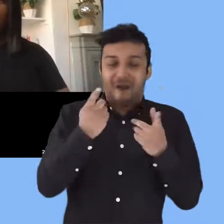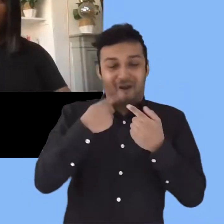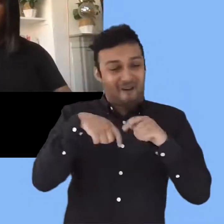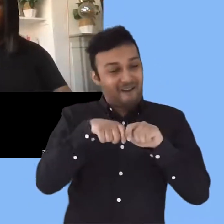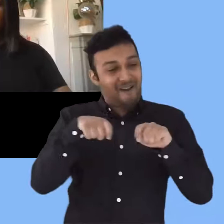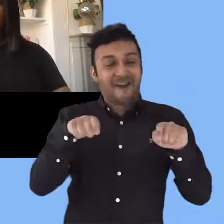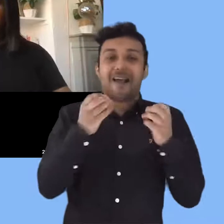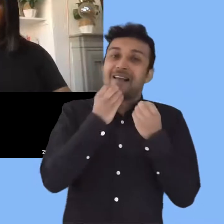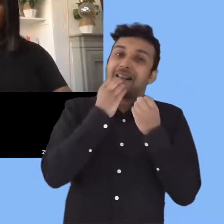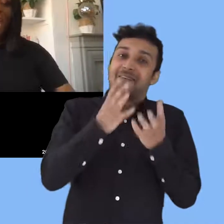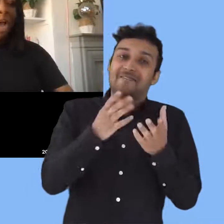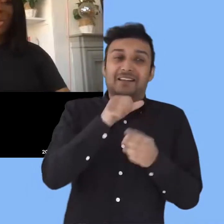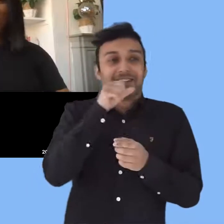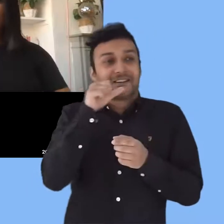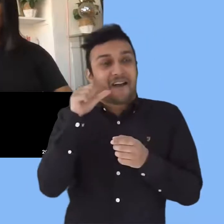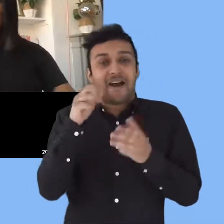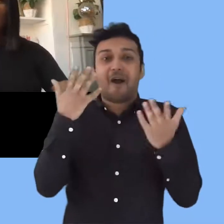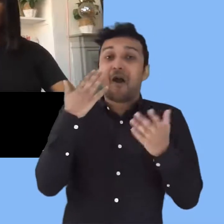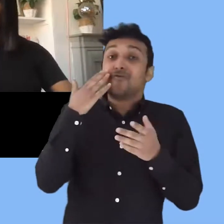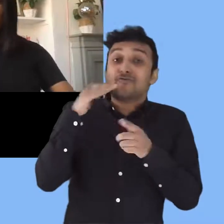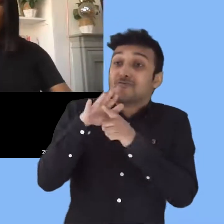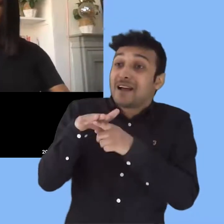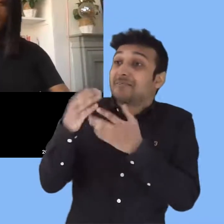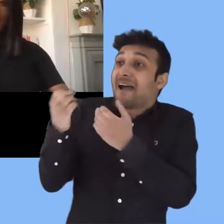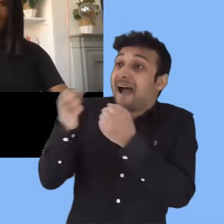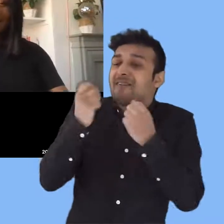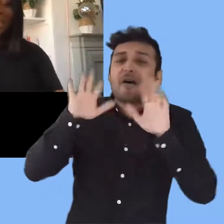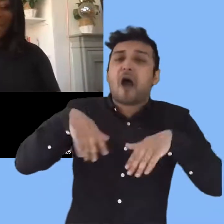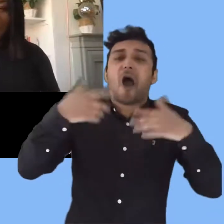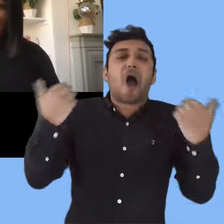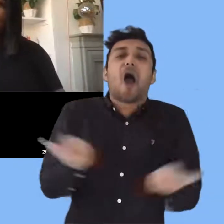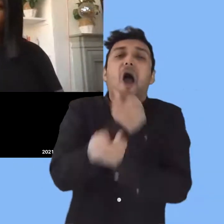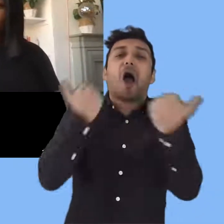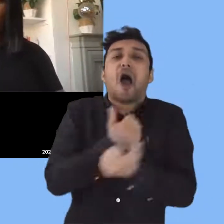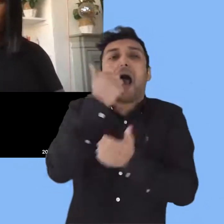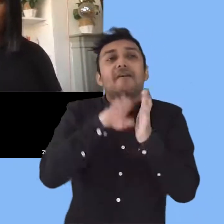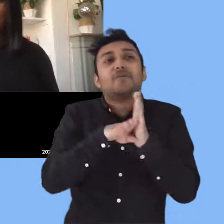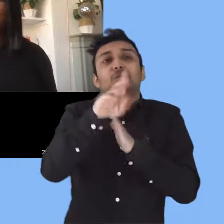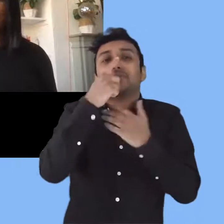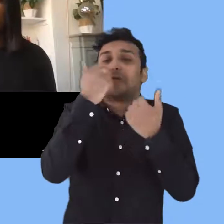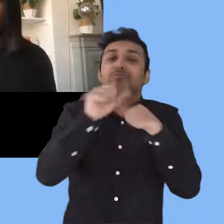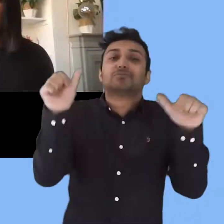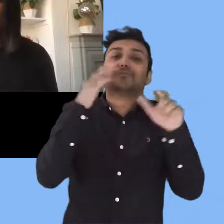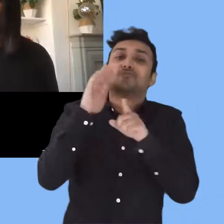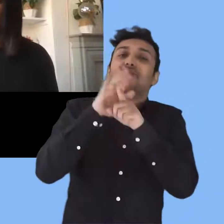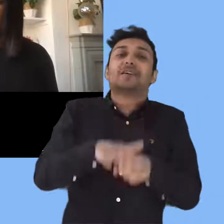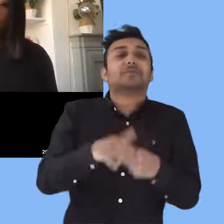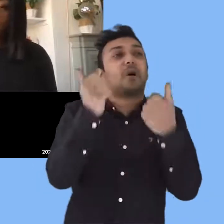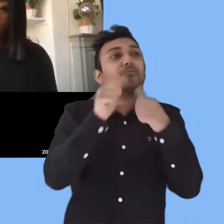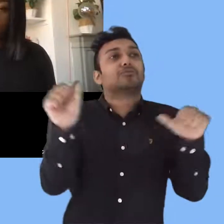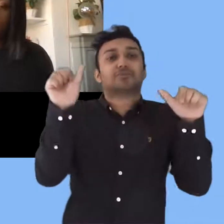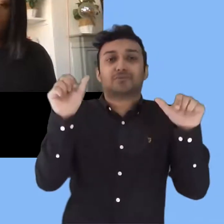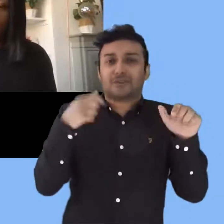racial utopia has been achieved and we're all standing around the world holding hands and yes, we've solved racism. And I thought, God,